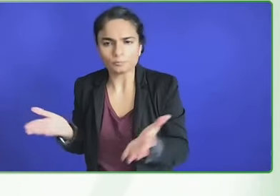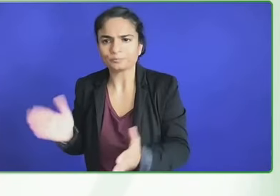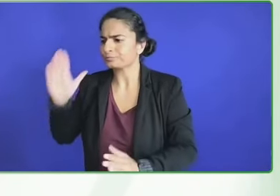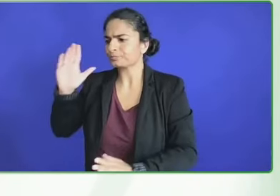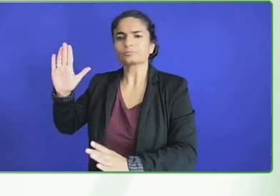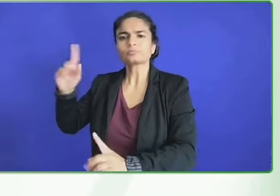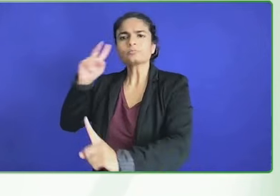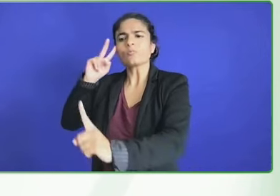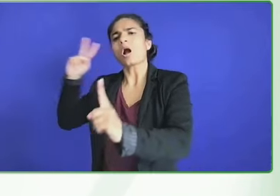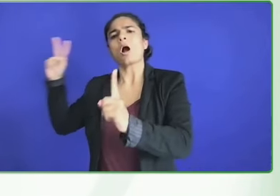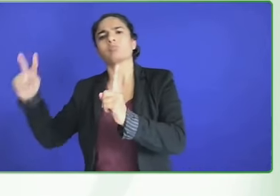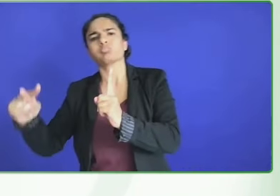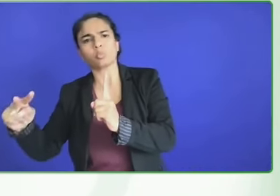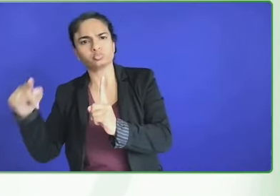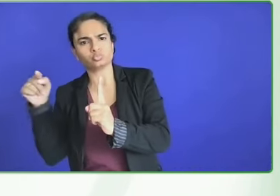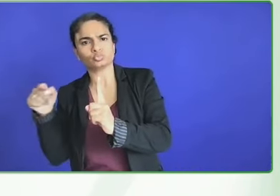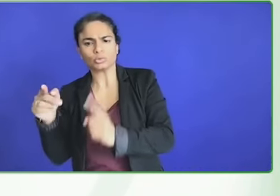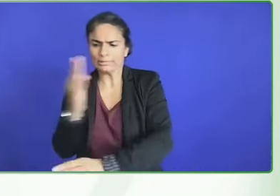Okay, good afternoon.